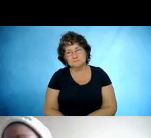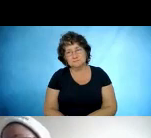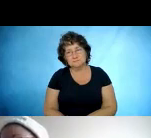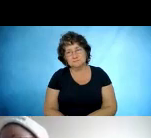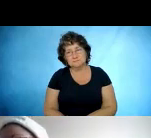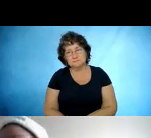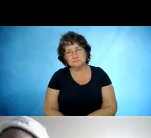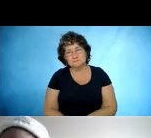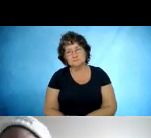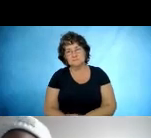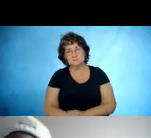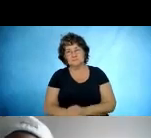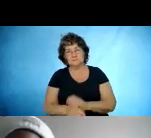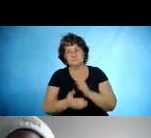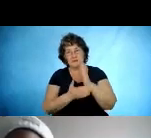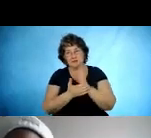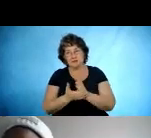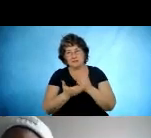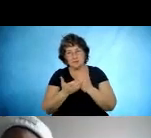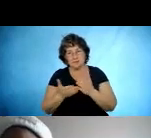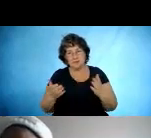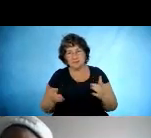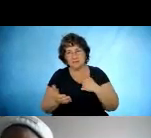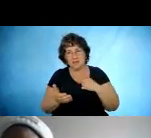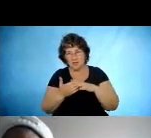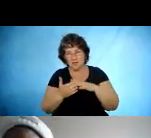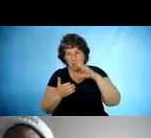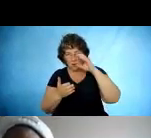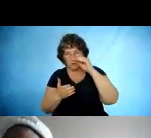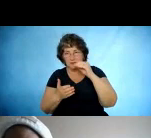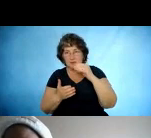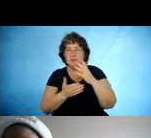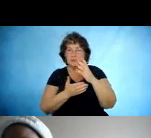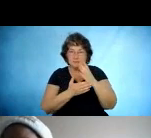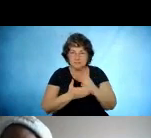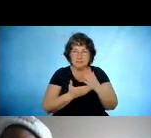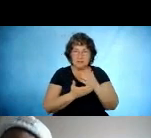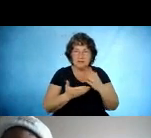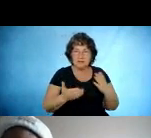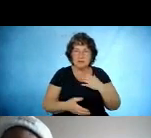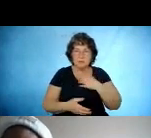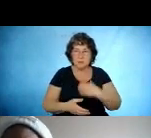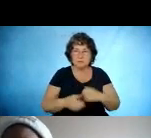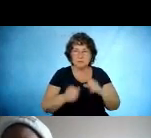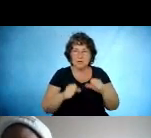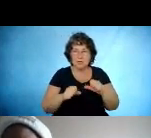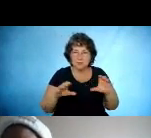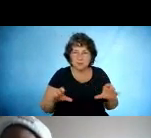like I could do more outside of the school system,